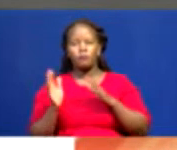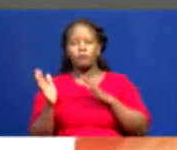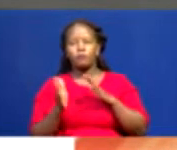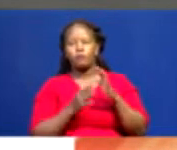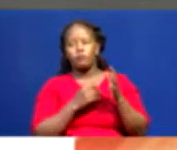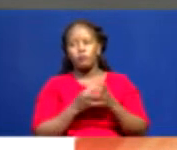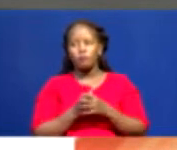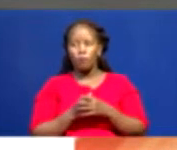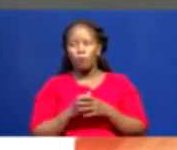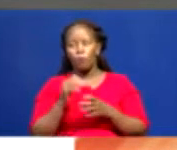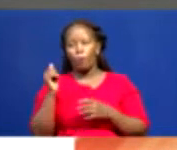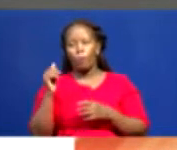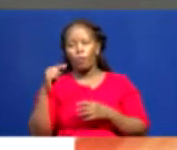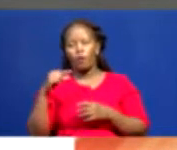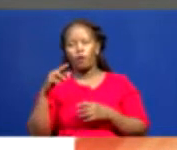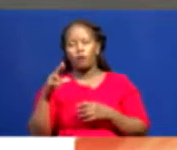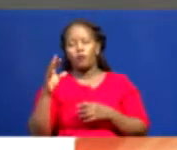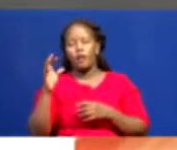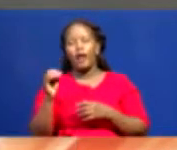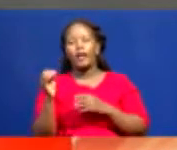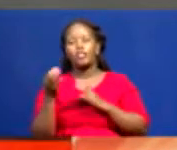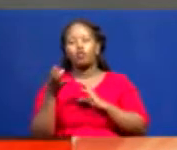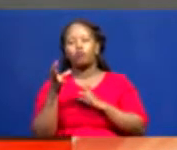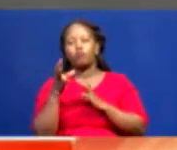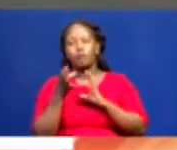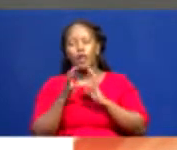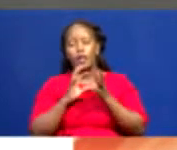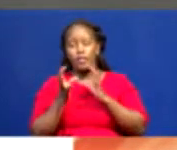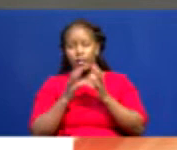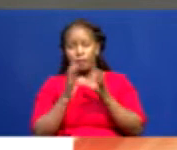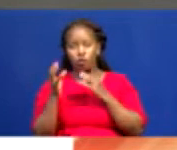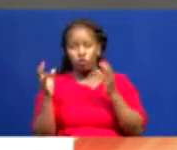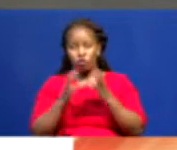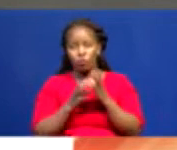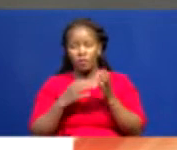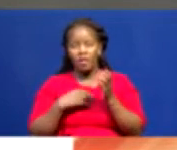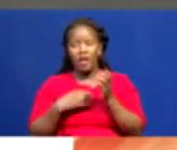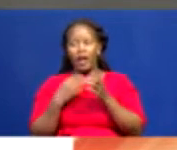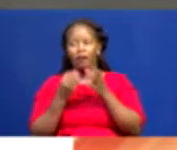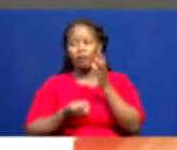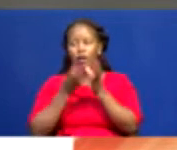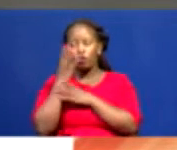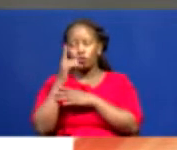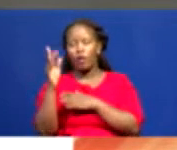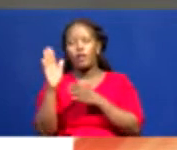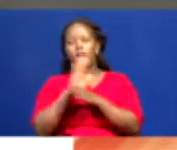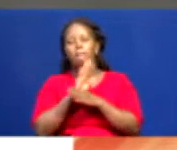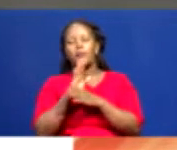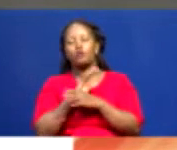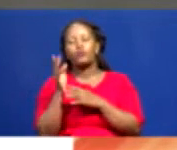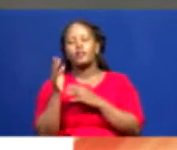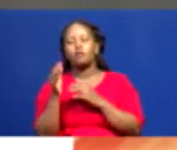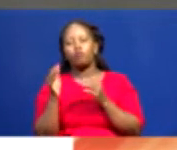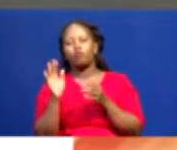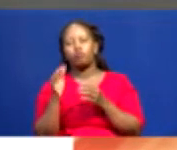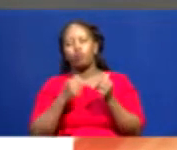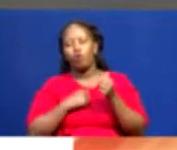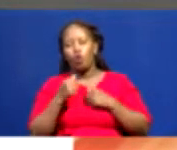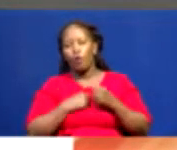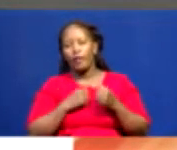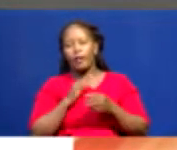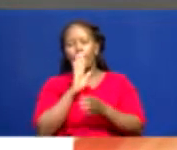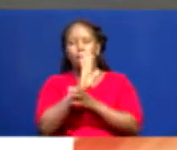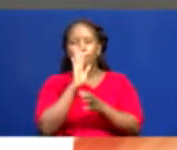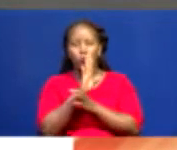Agrochemical manufacturer Osho Chemicals has launched an expansion plan targeting Rwanda, Burundi, and Ethiopia. The company says it